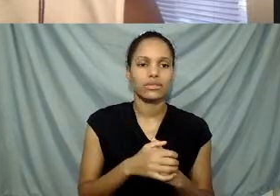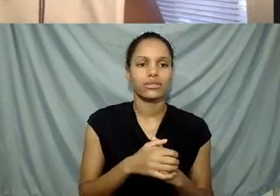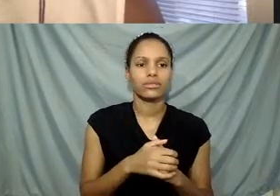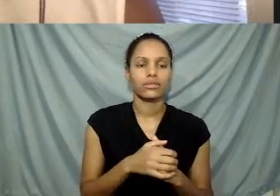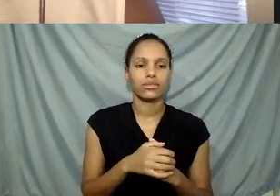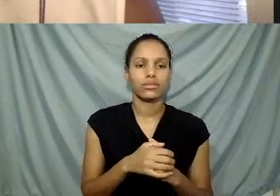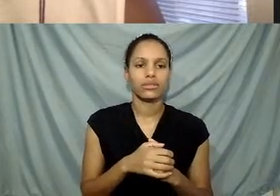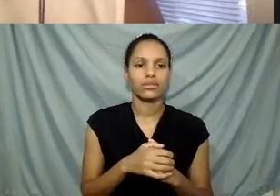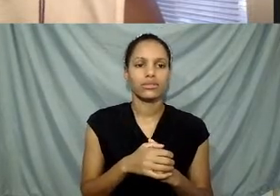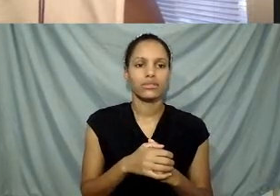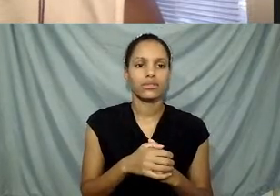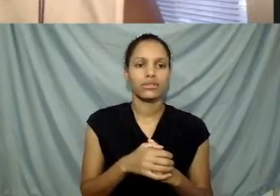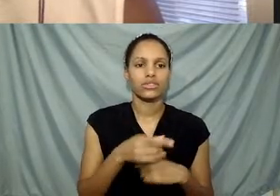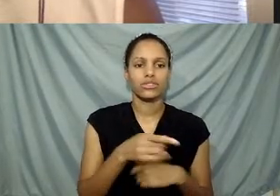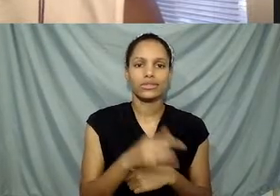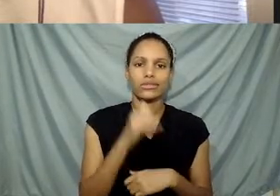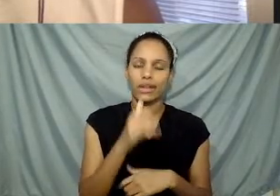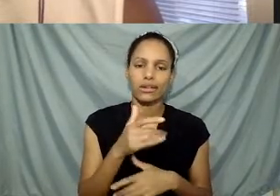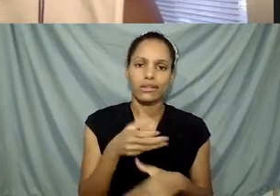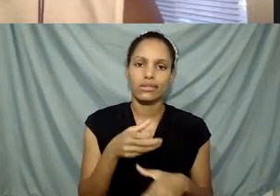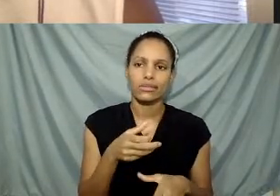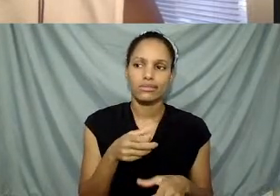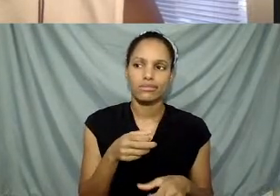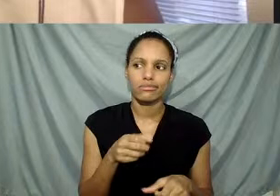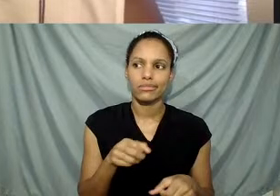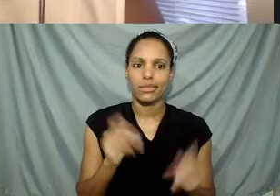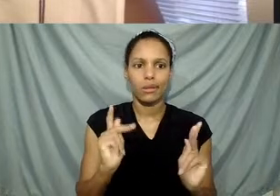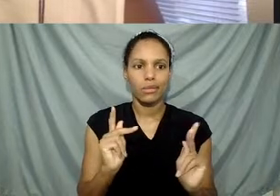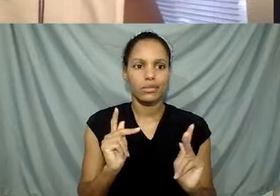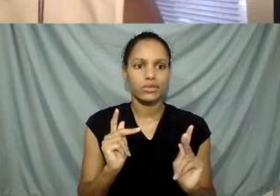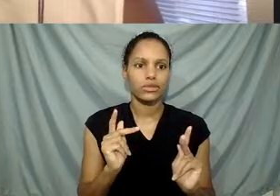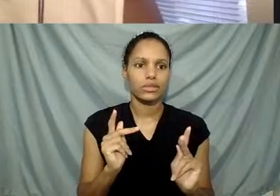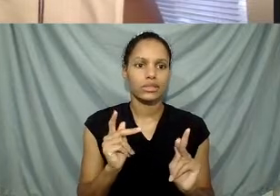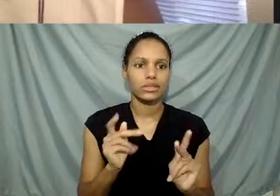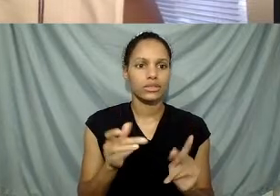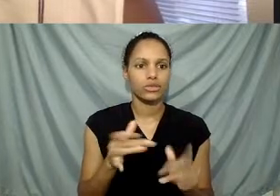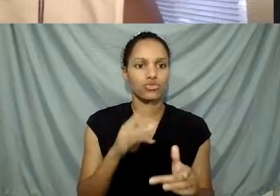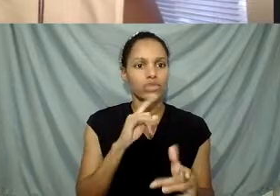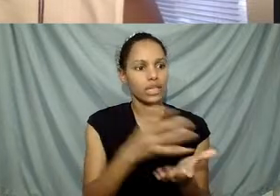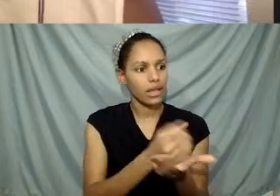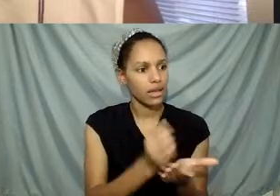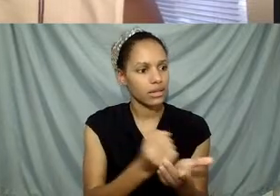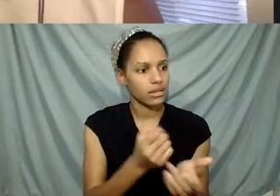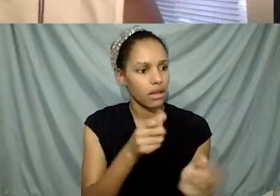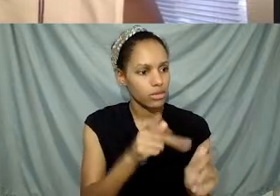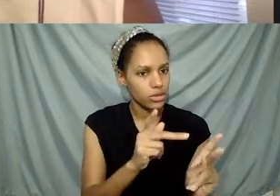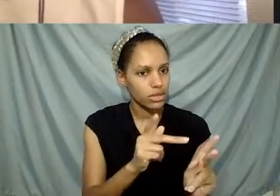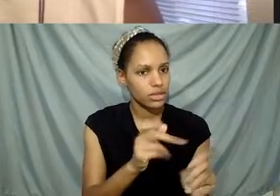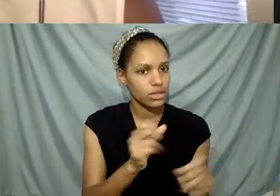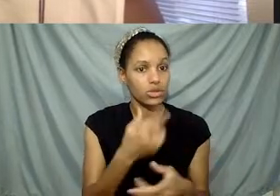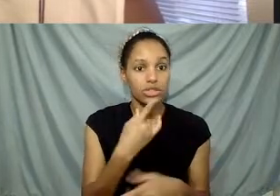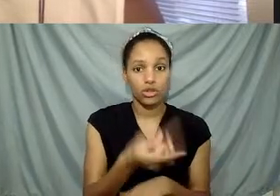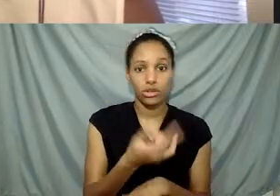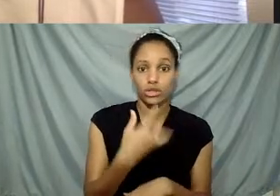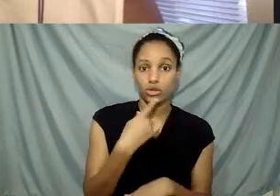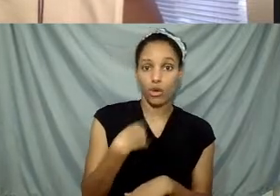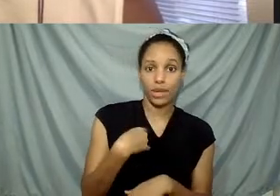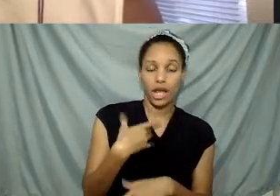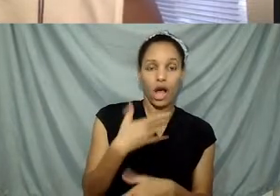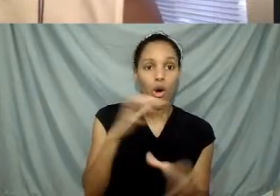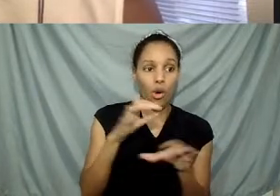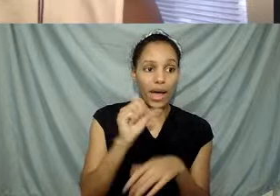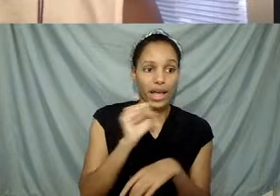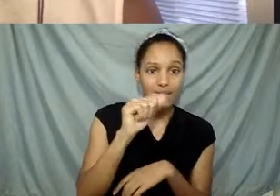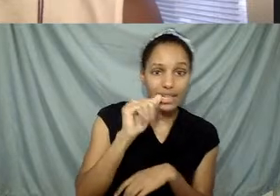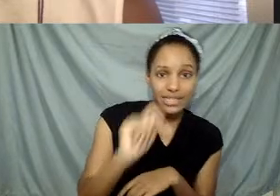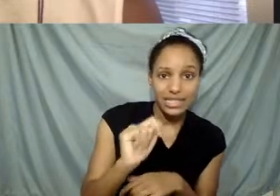she wasn't able to get, she would turn around and say, okay, Deva, do this on the SATs, or do that, or make